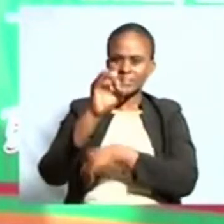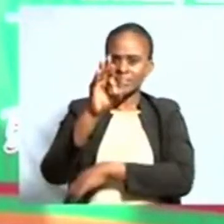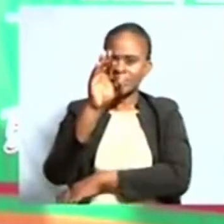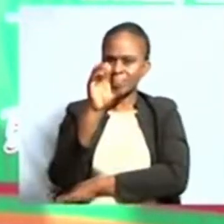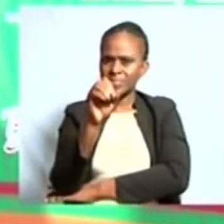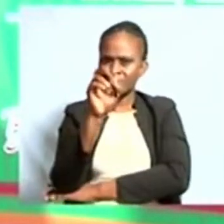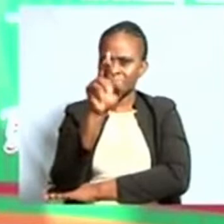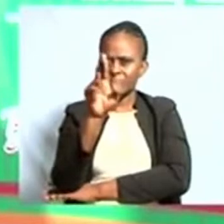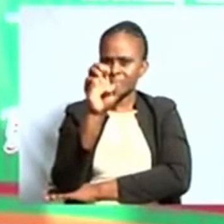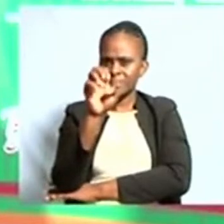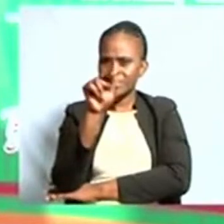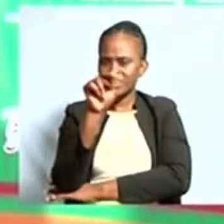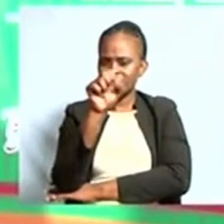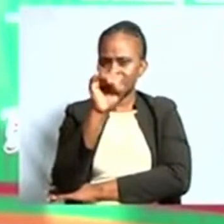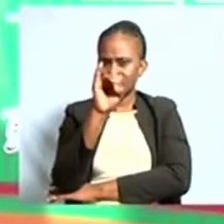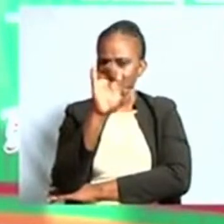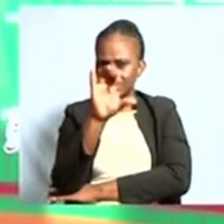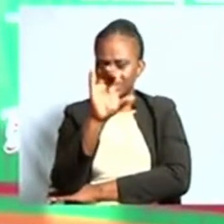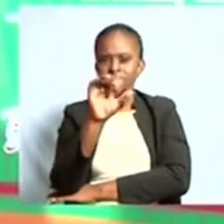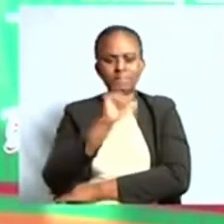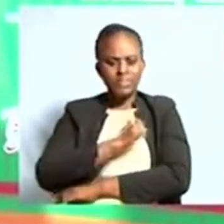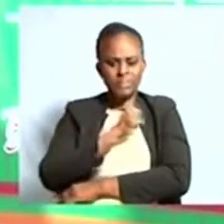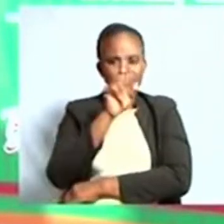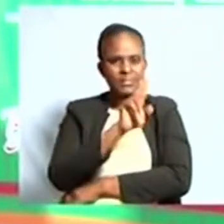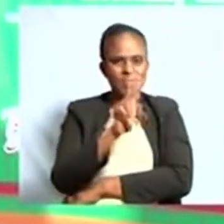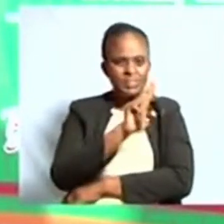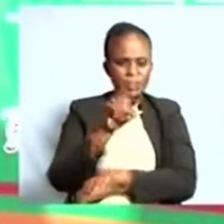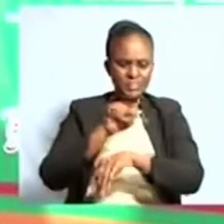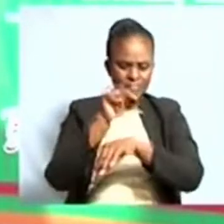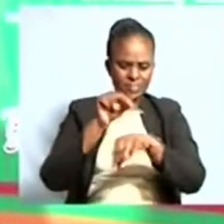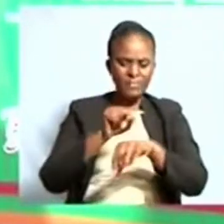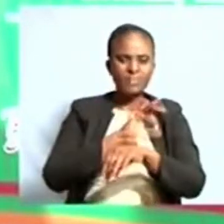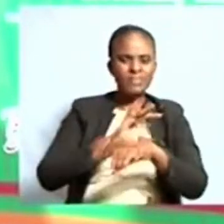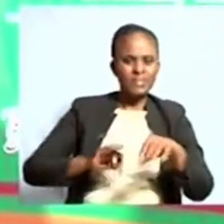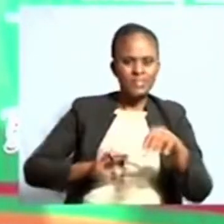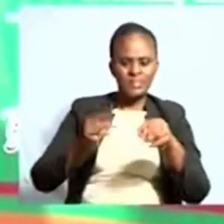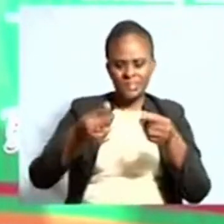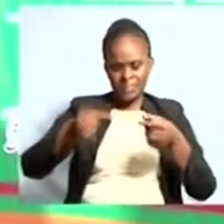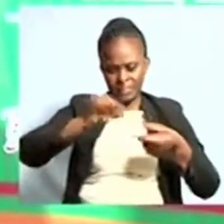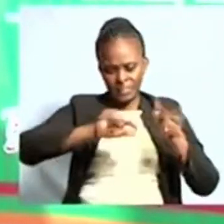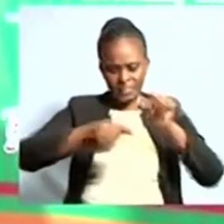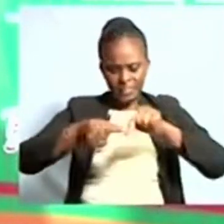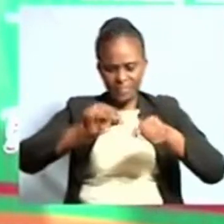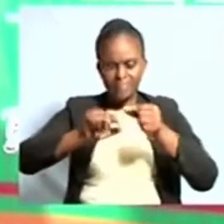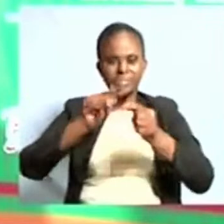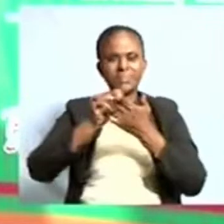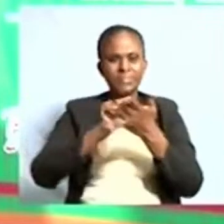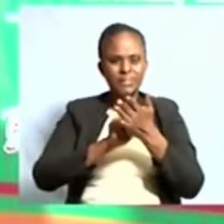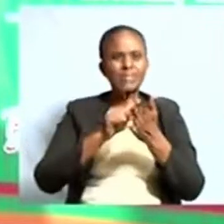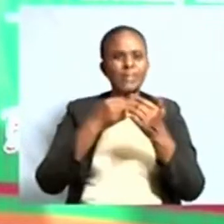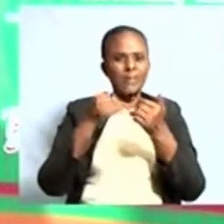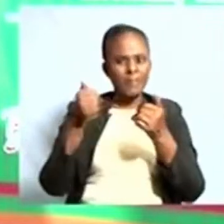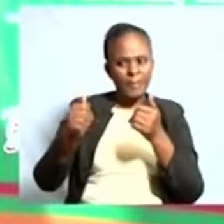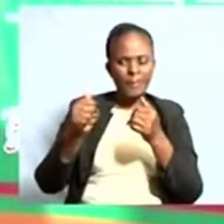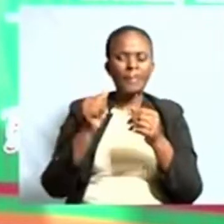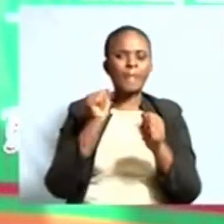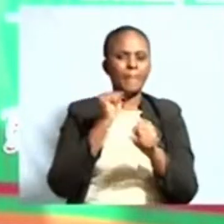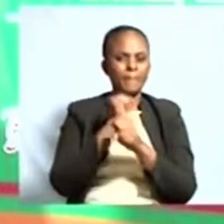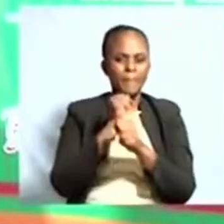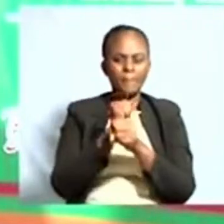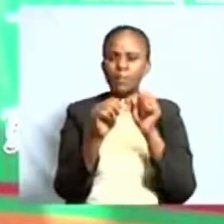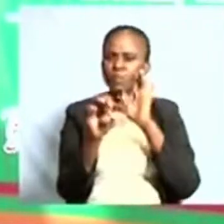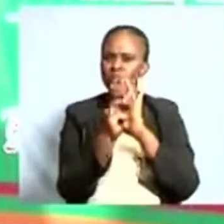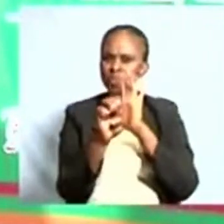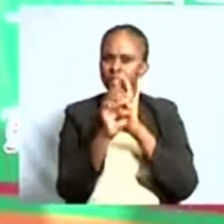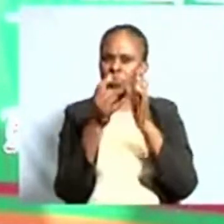we use other stakeholders like the National Foods Laboratory. They do our testing for the.